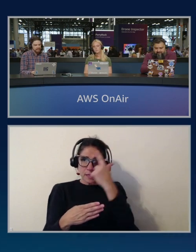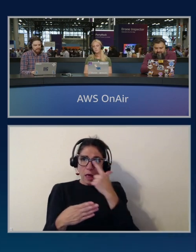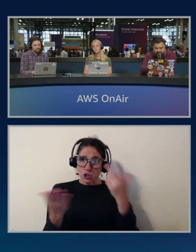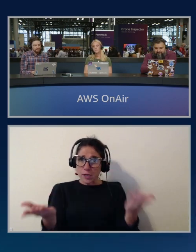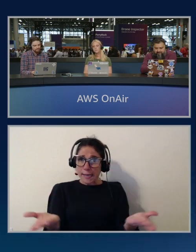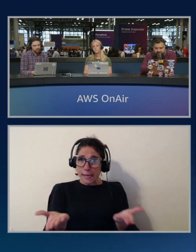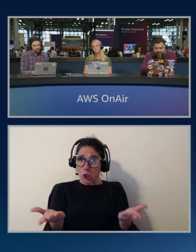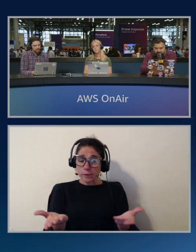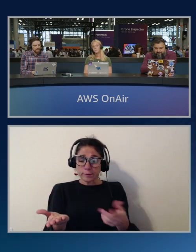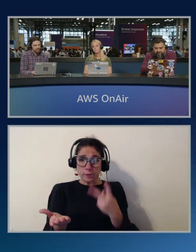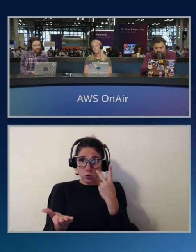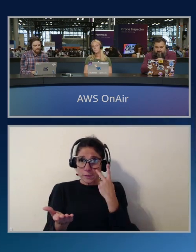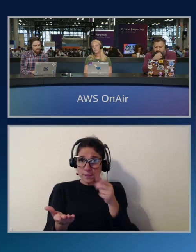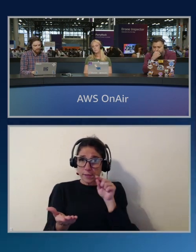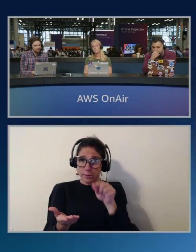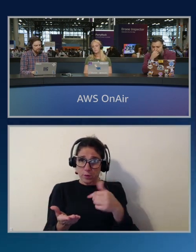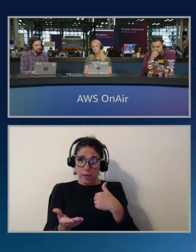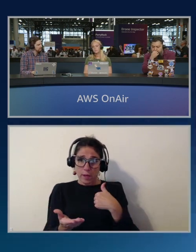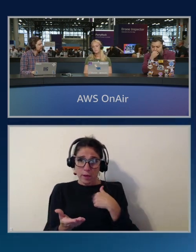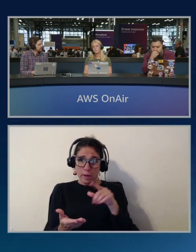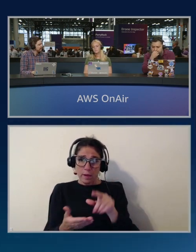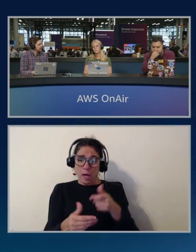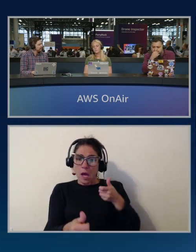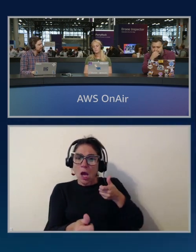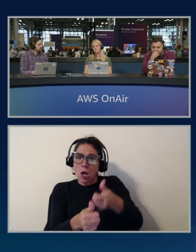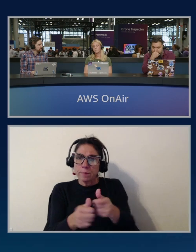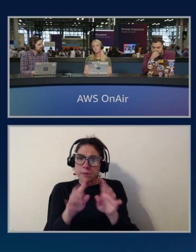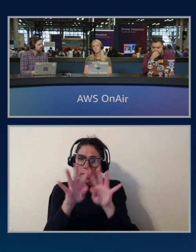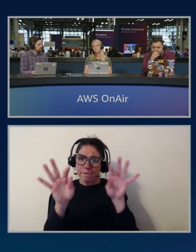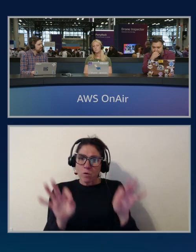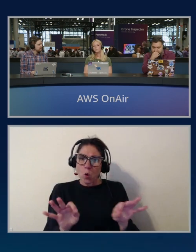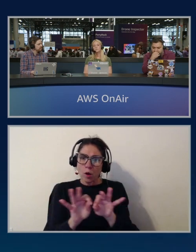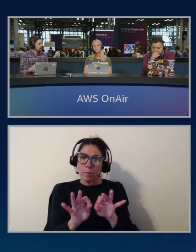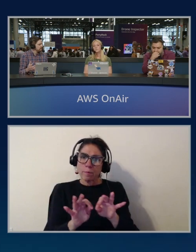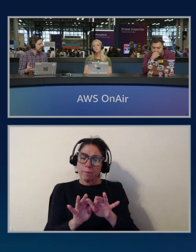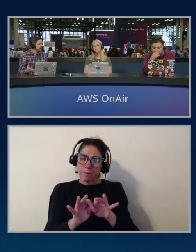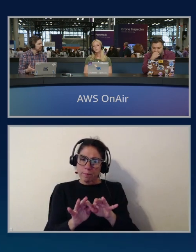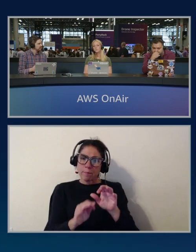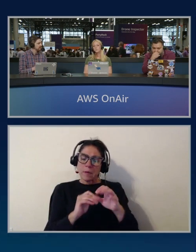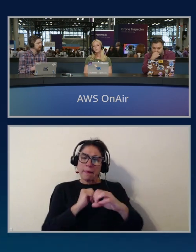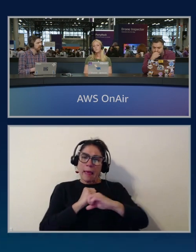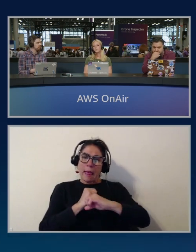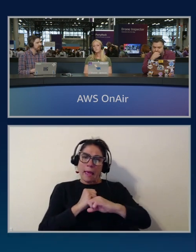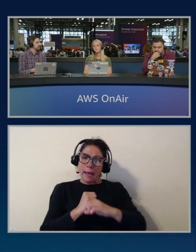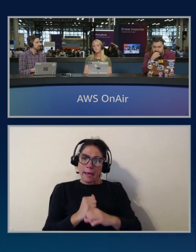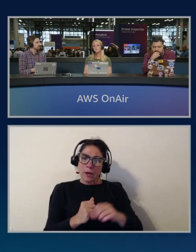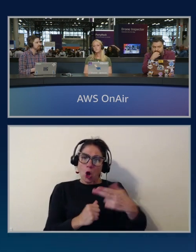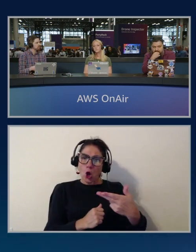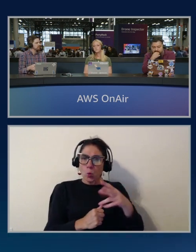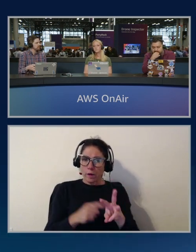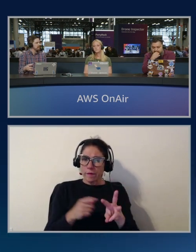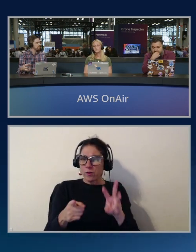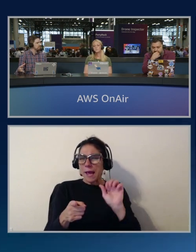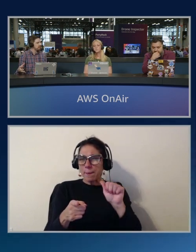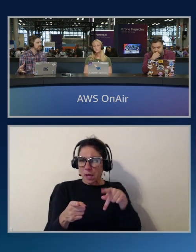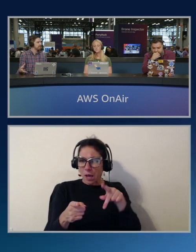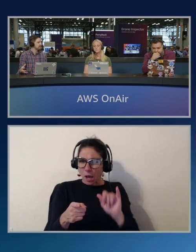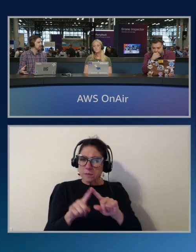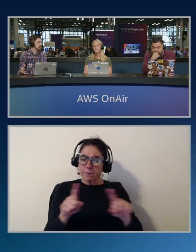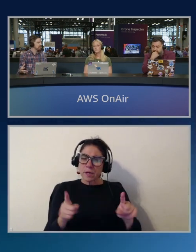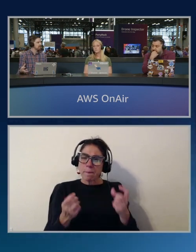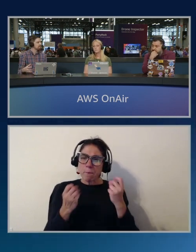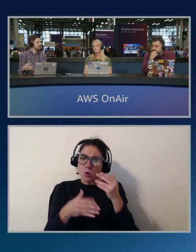we had the update form and the add hardware form. These are APIs. Think of these as APIs, but they're multi-step